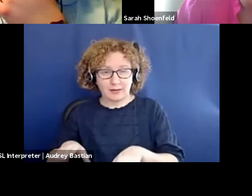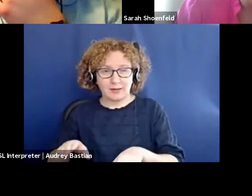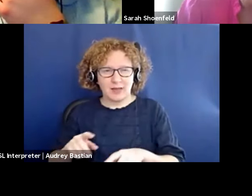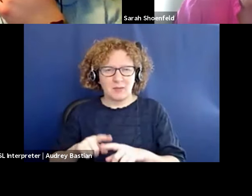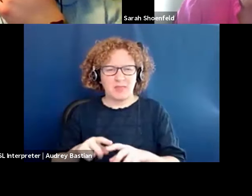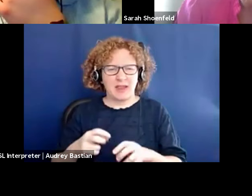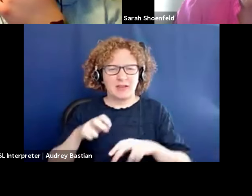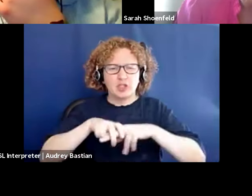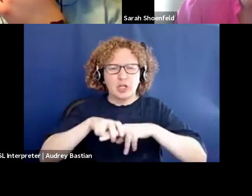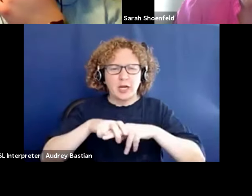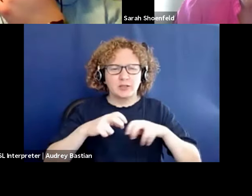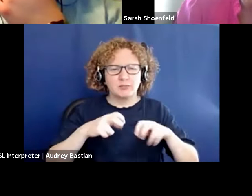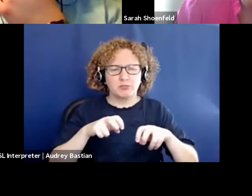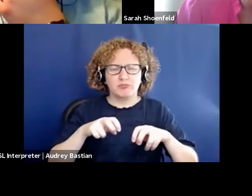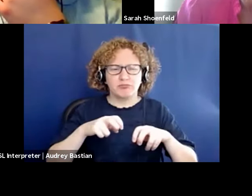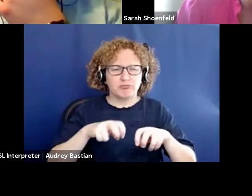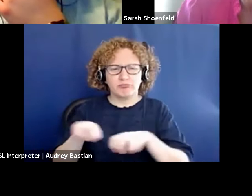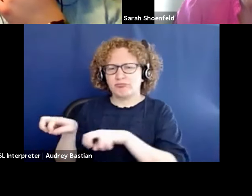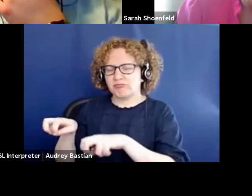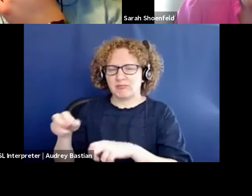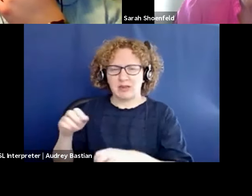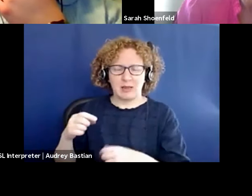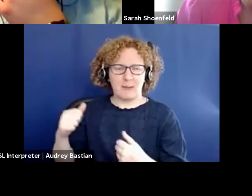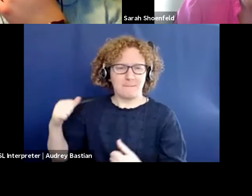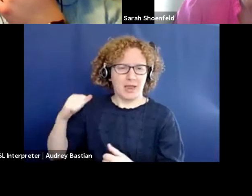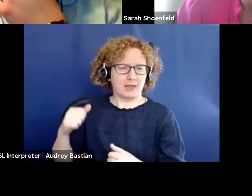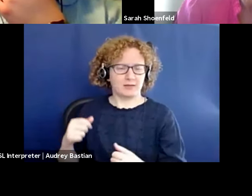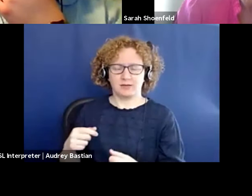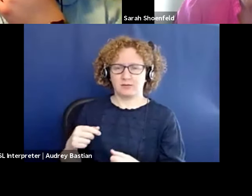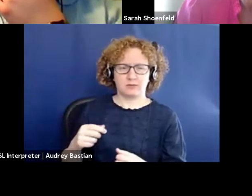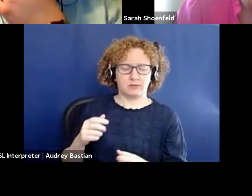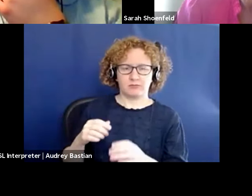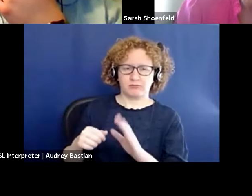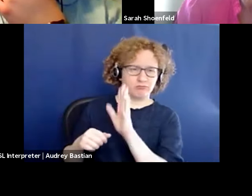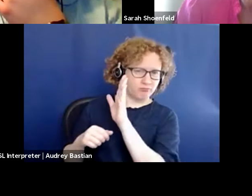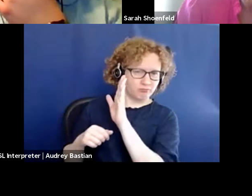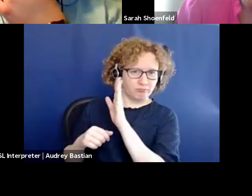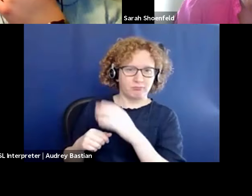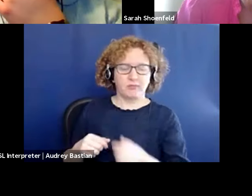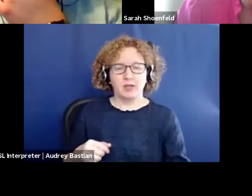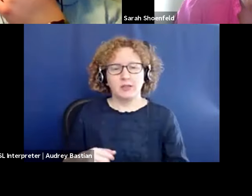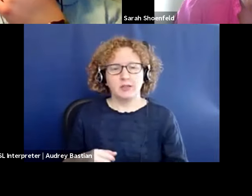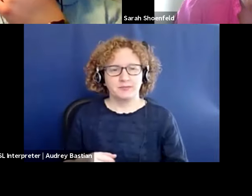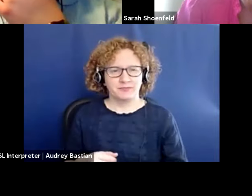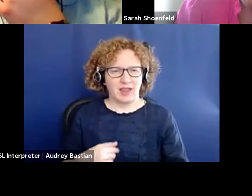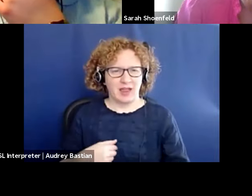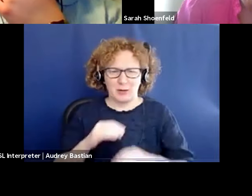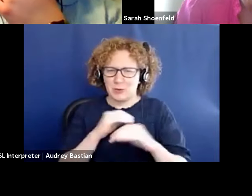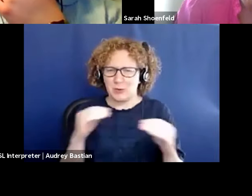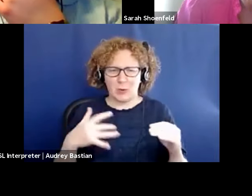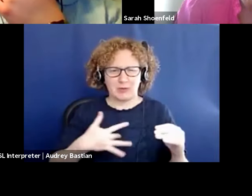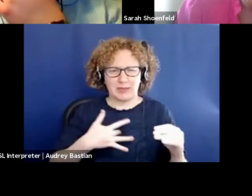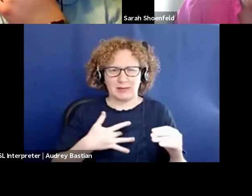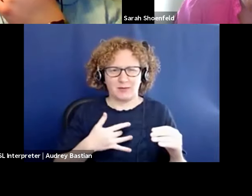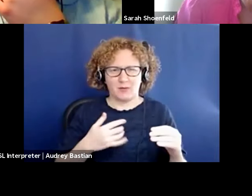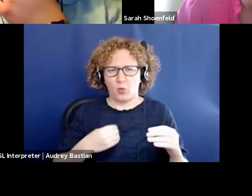chairs around and with their backs to us. And at that point, I had no sense of differentiating